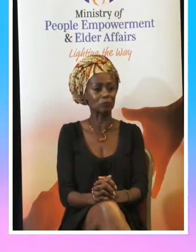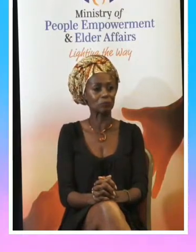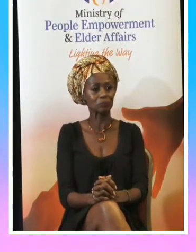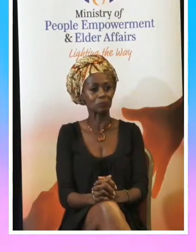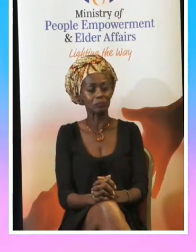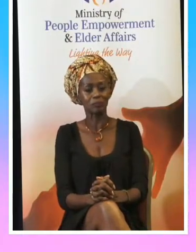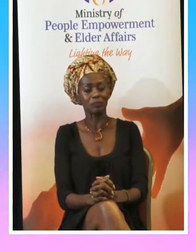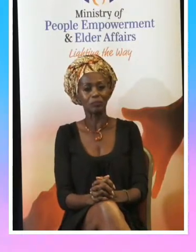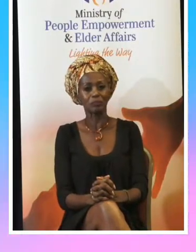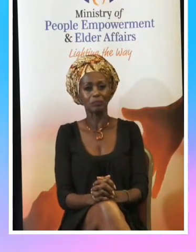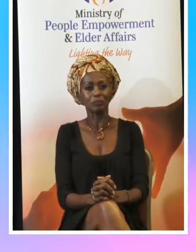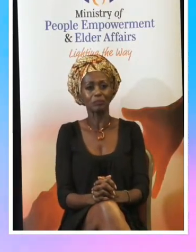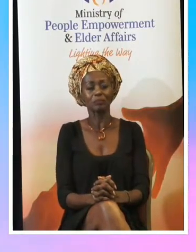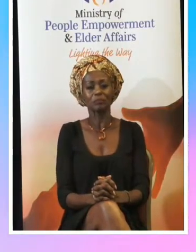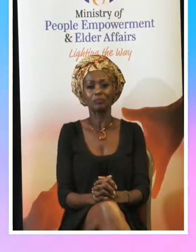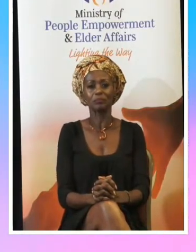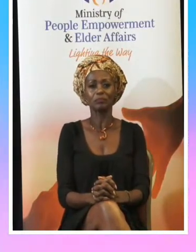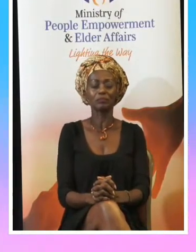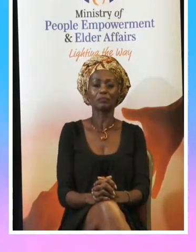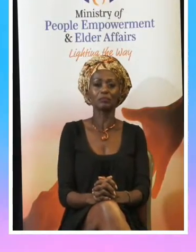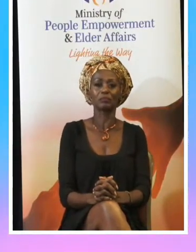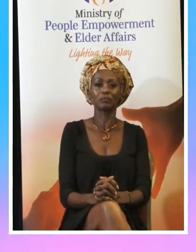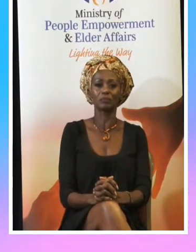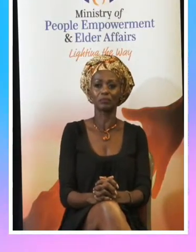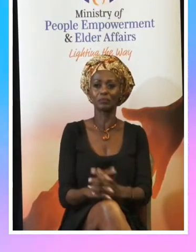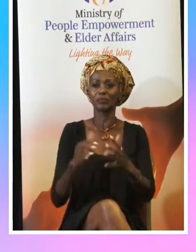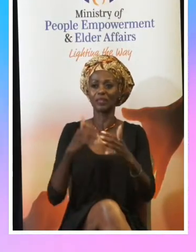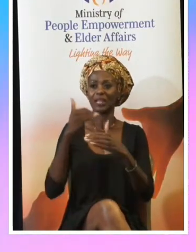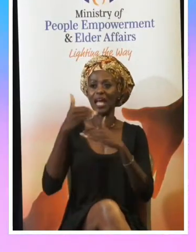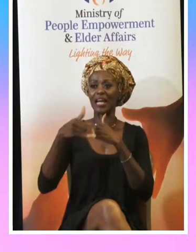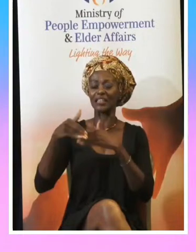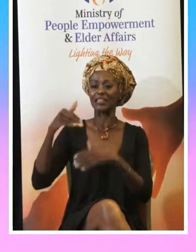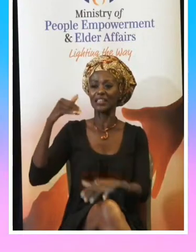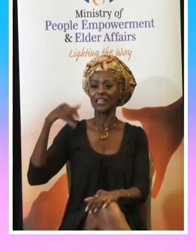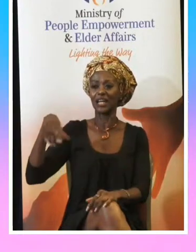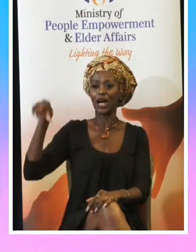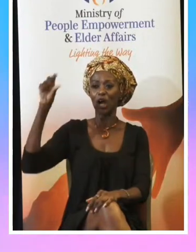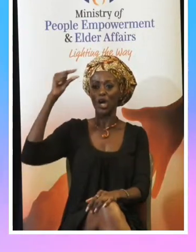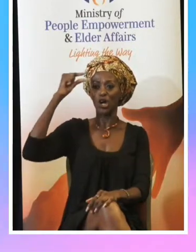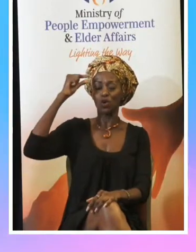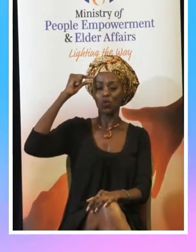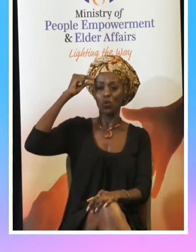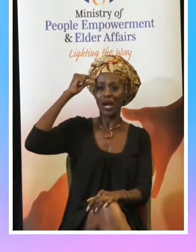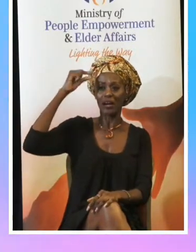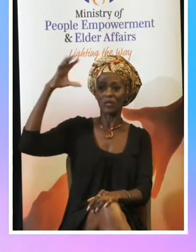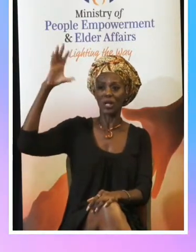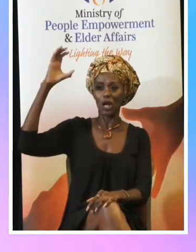Carter? Granville, just put out your hand so the. Yes.